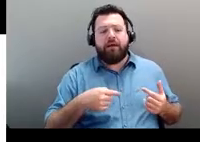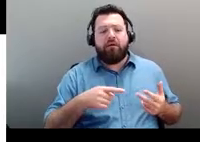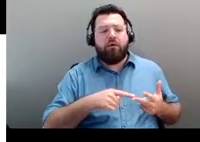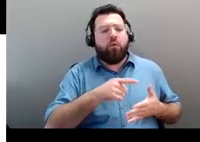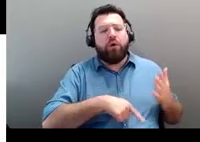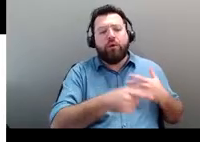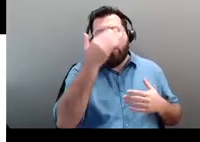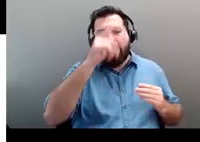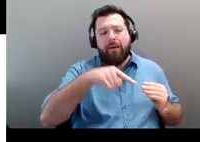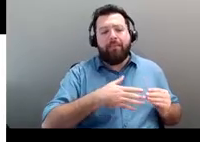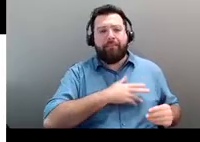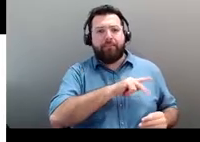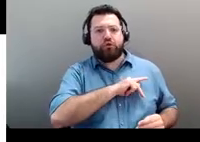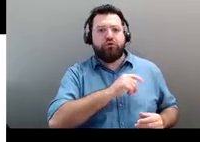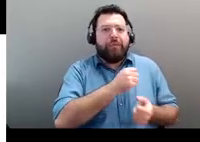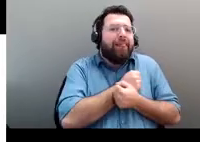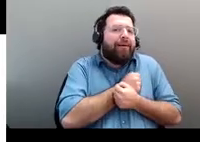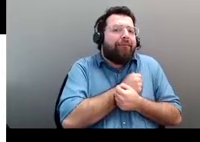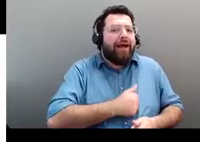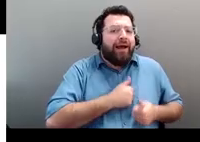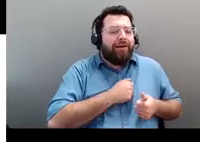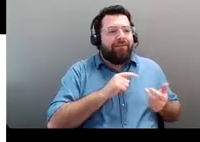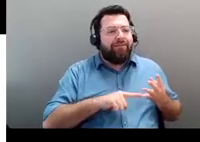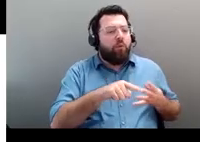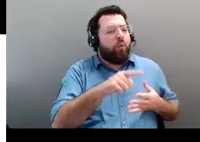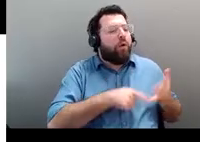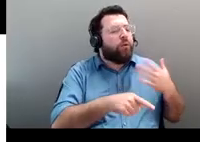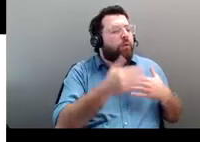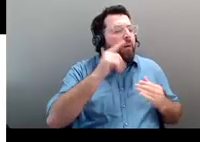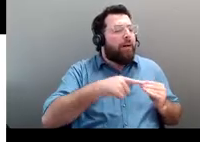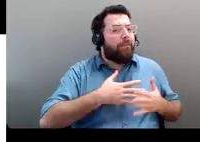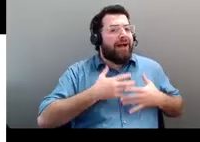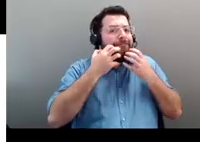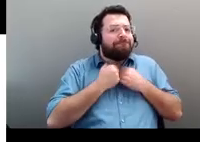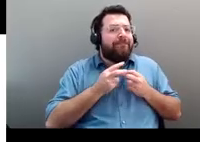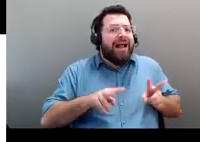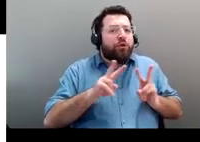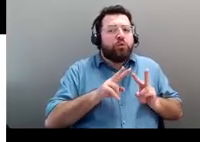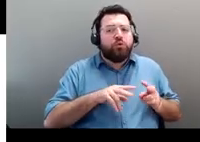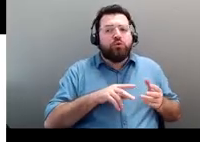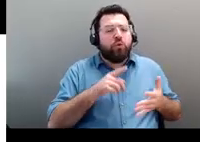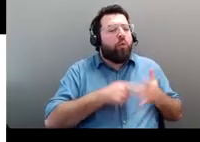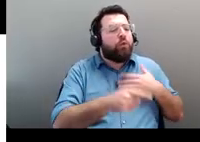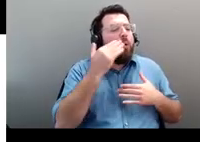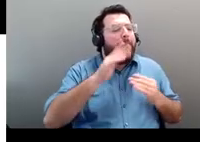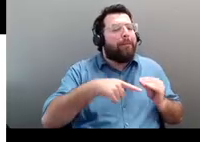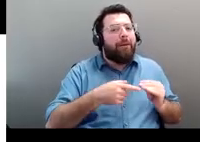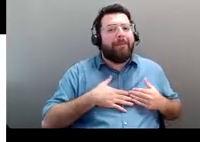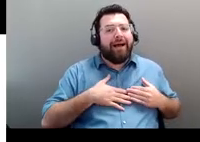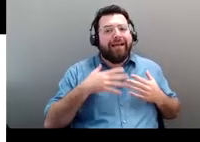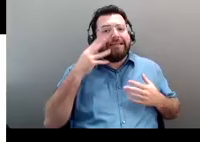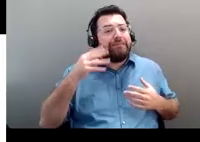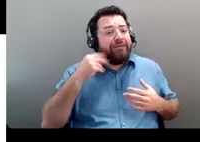love life? What do you know about my values? What do you know about my experiences? And